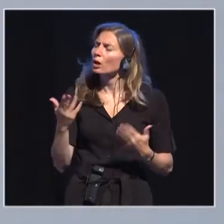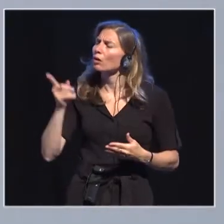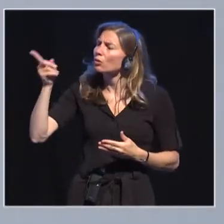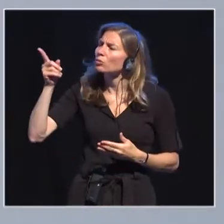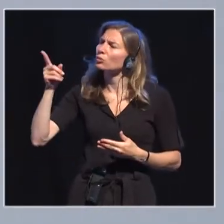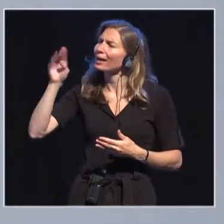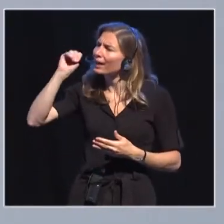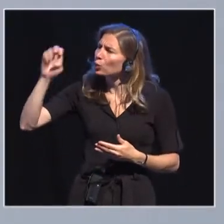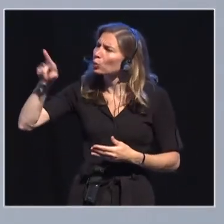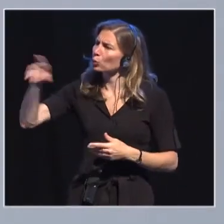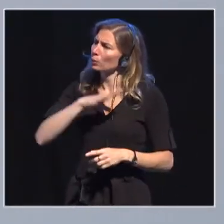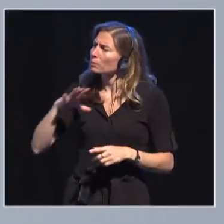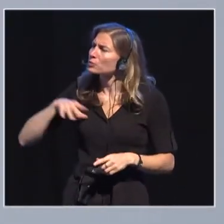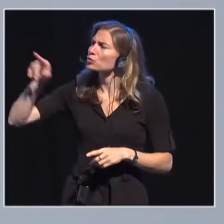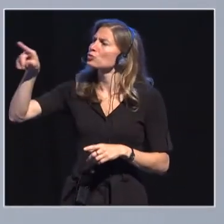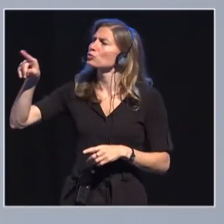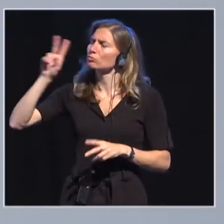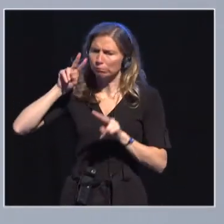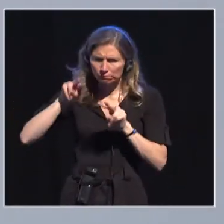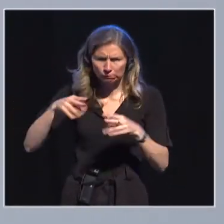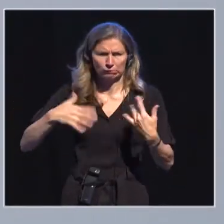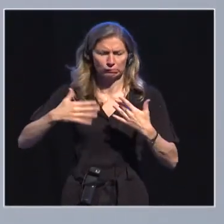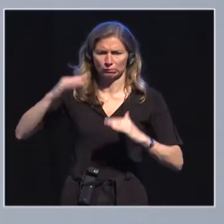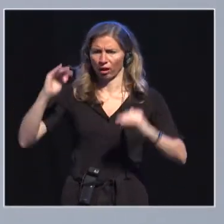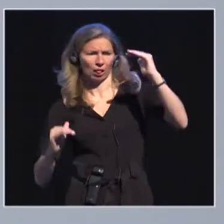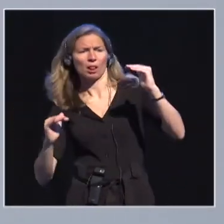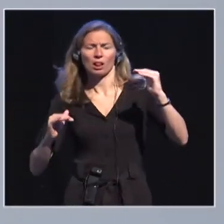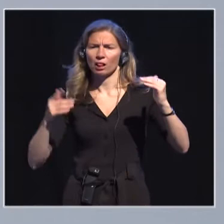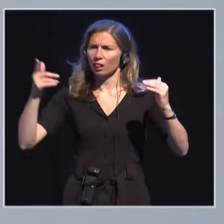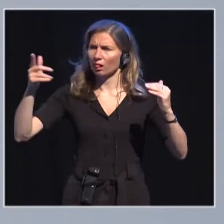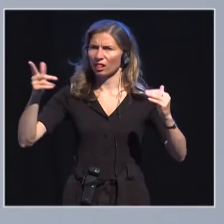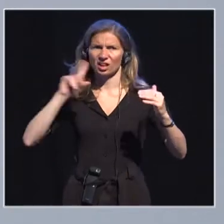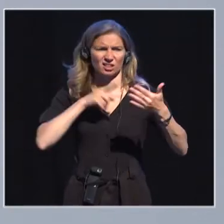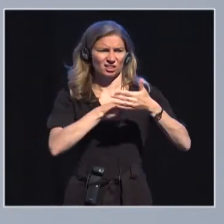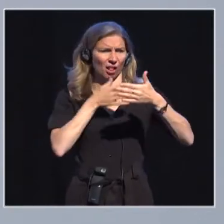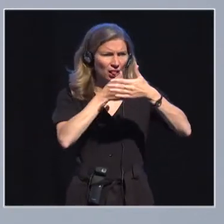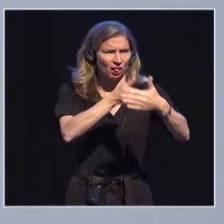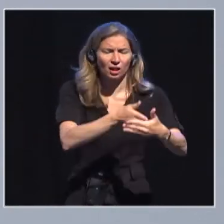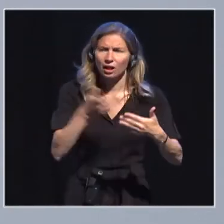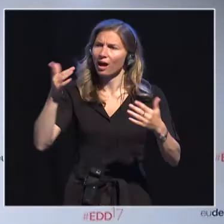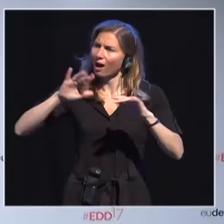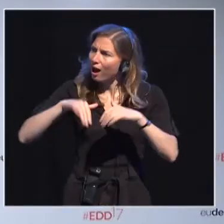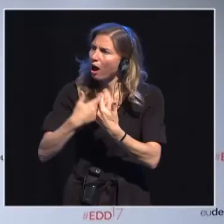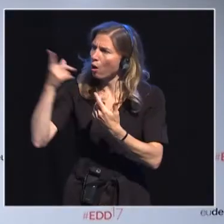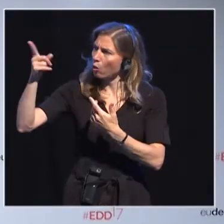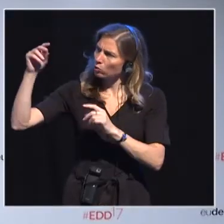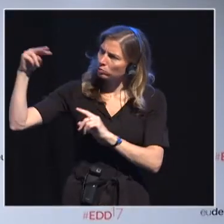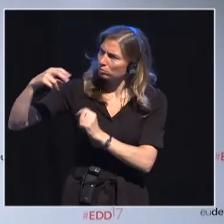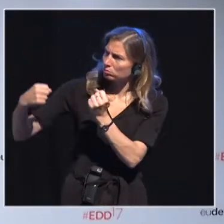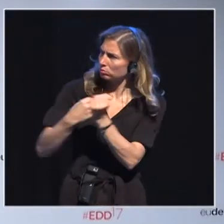AU Commission? And how do you plan to overcome those challenges? How do we get these people connected in a meaningful way?